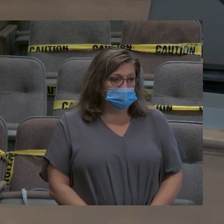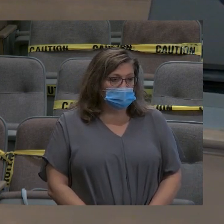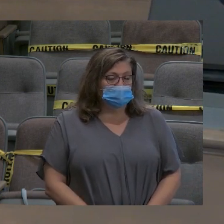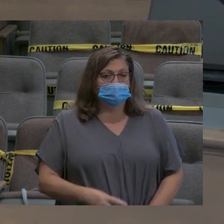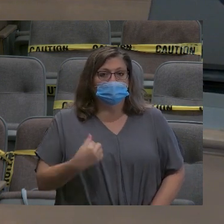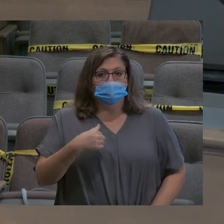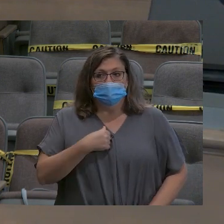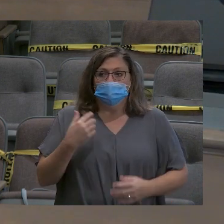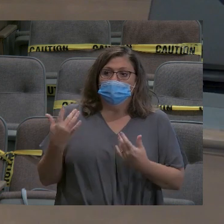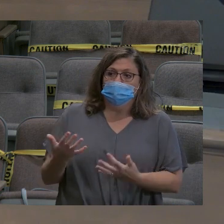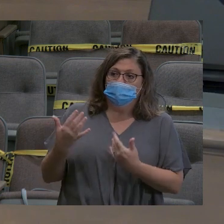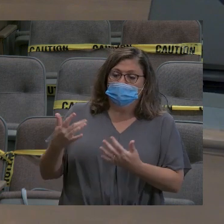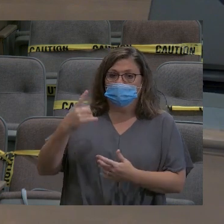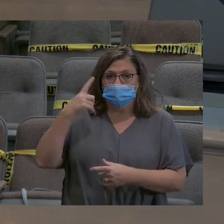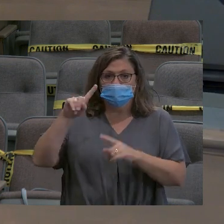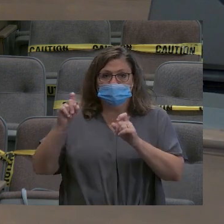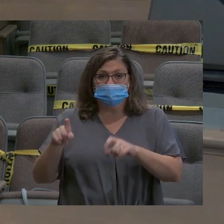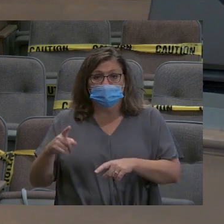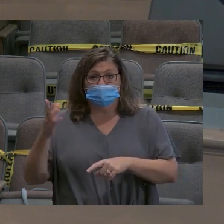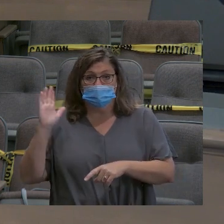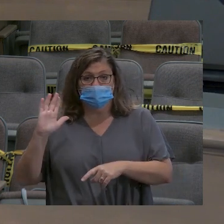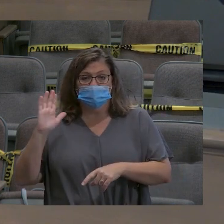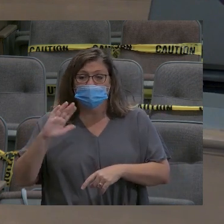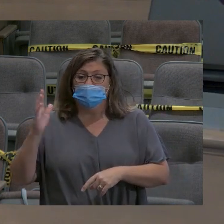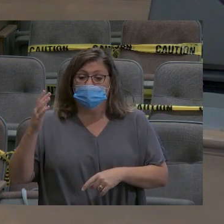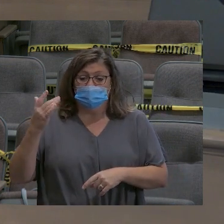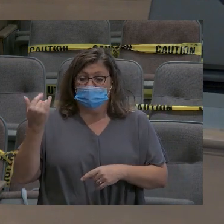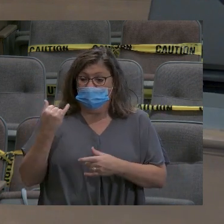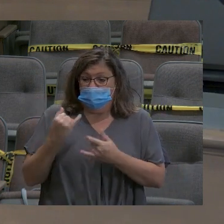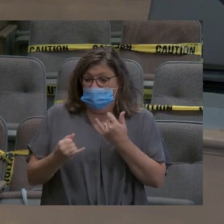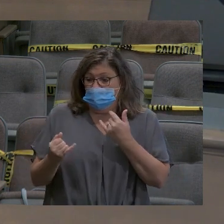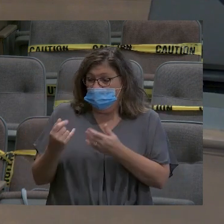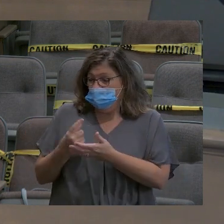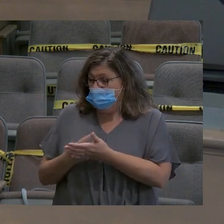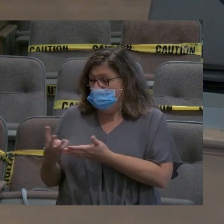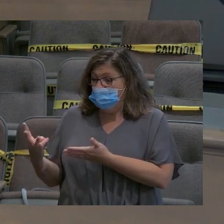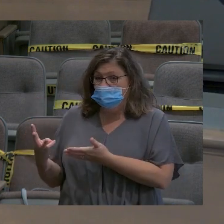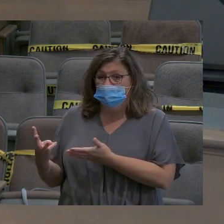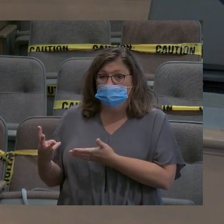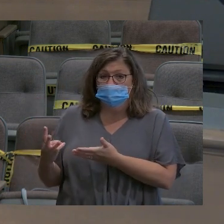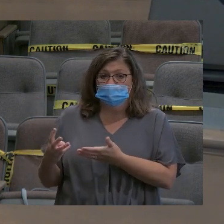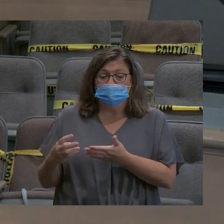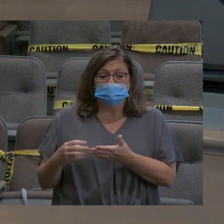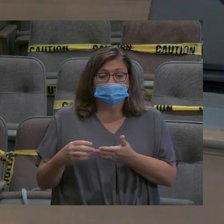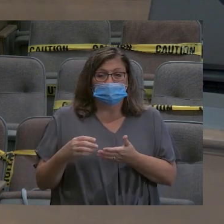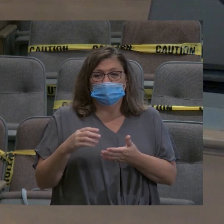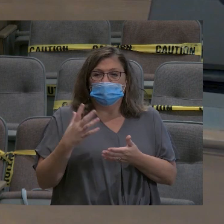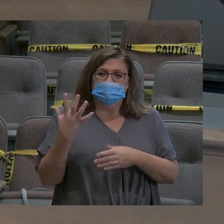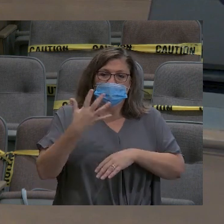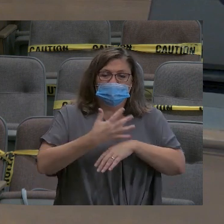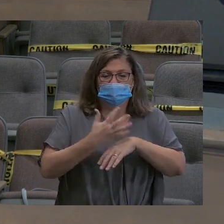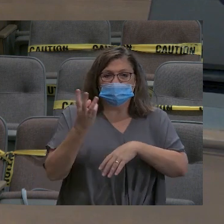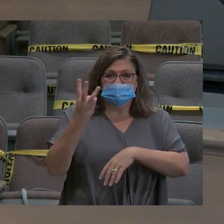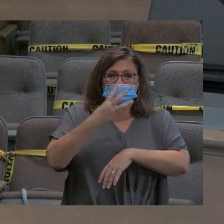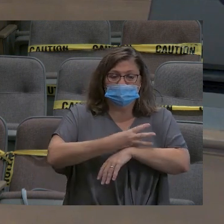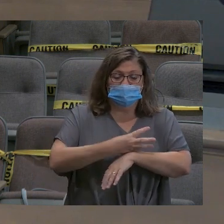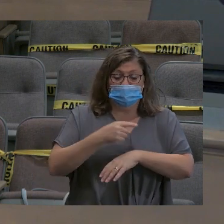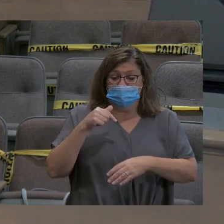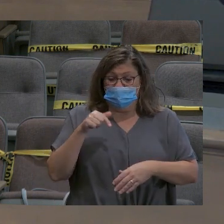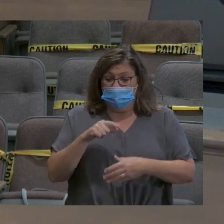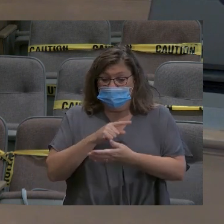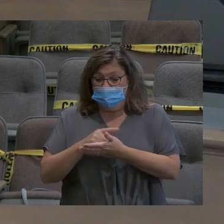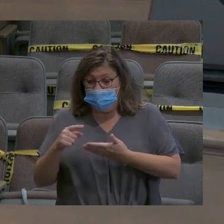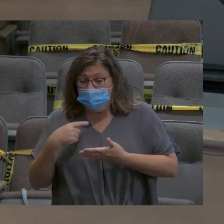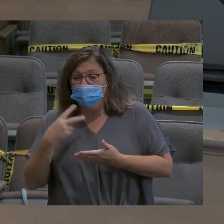the last few weeks, the turnaround time has been around 5 or 6 days. And this week, we have seen some improvement. This week, we have